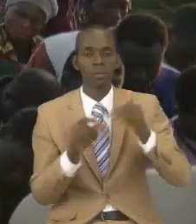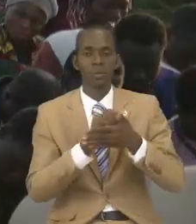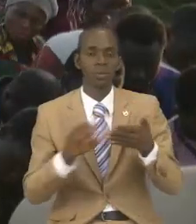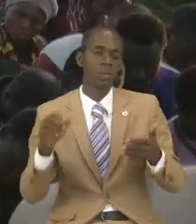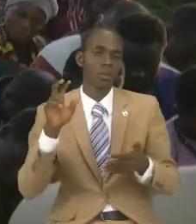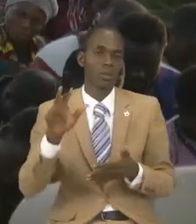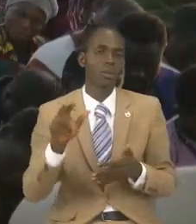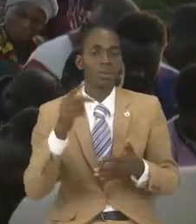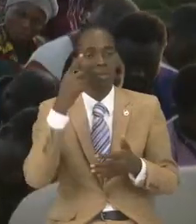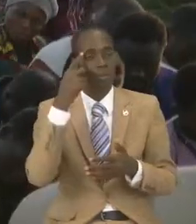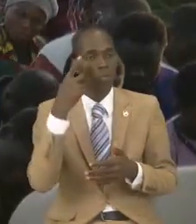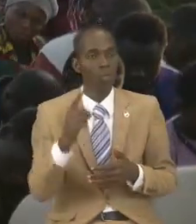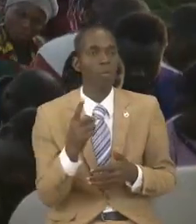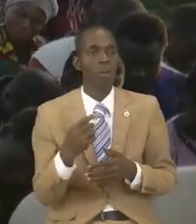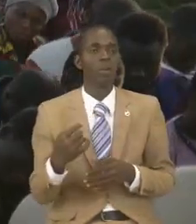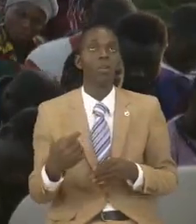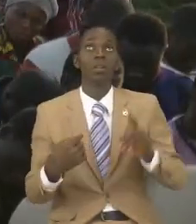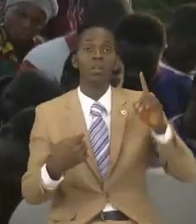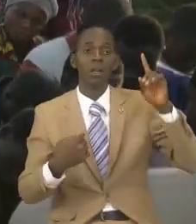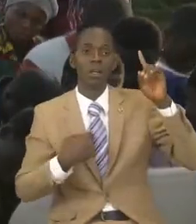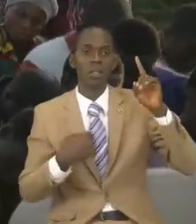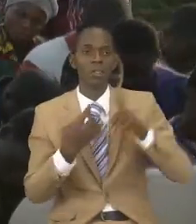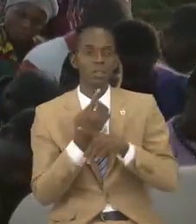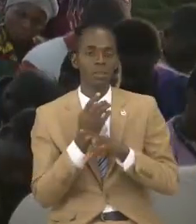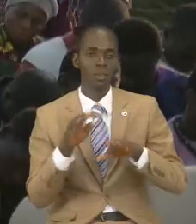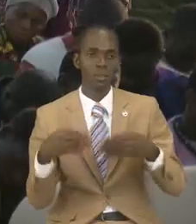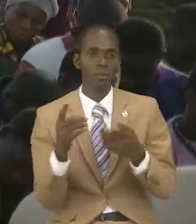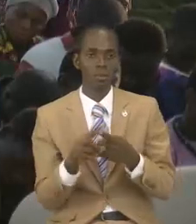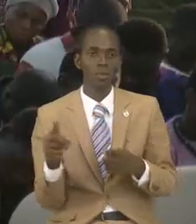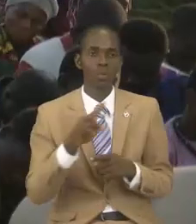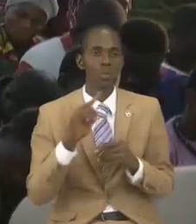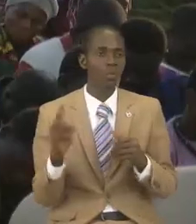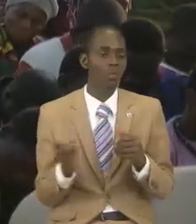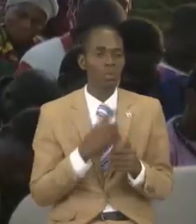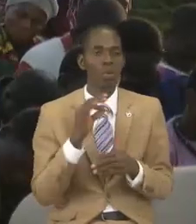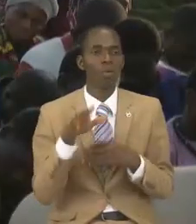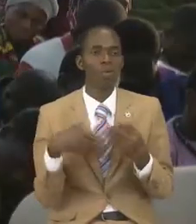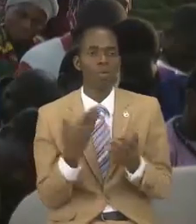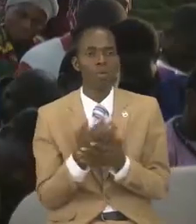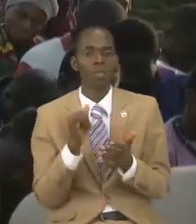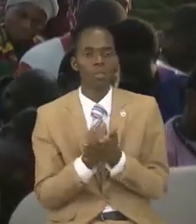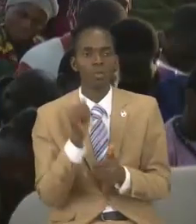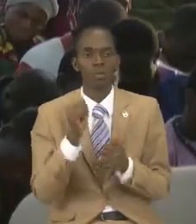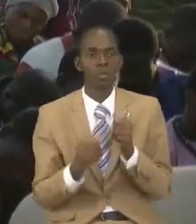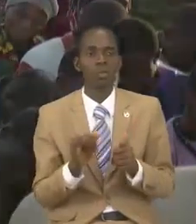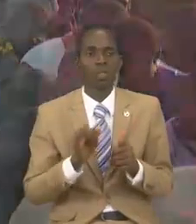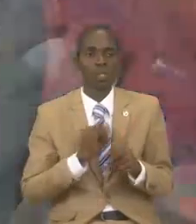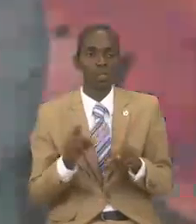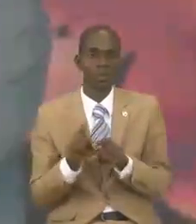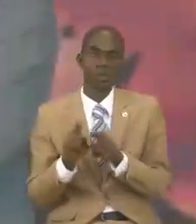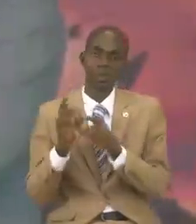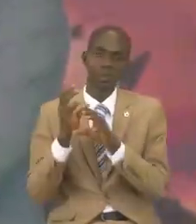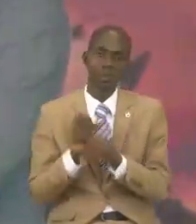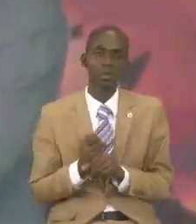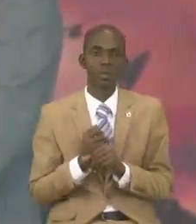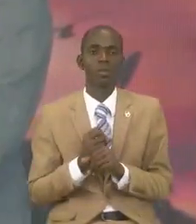For I delivered unto you first of all that which I also received,